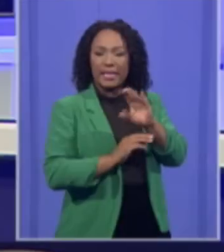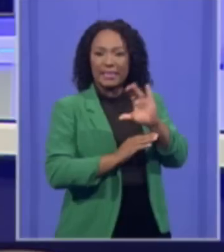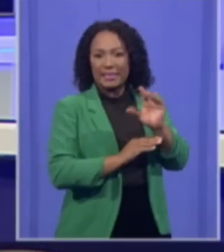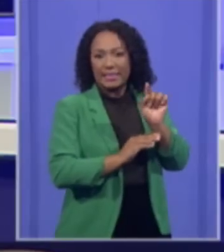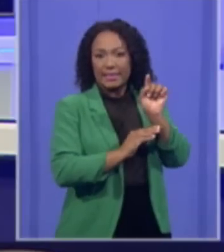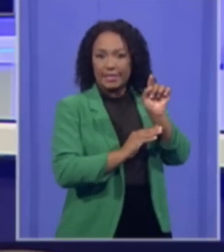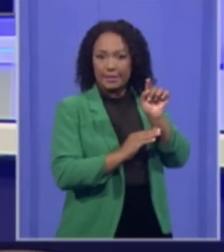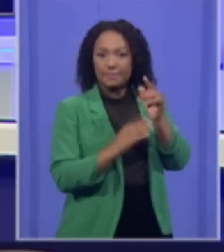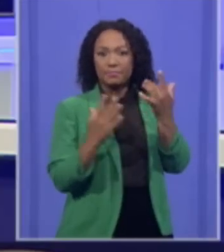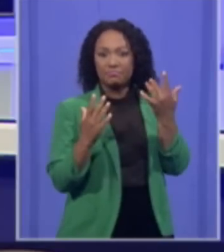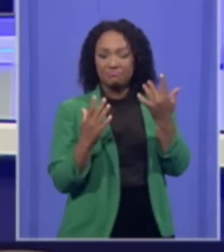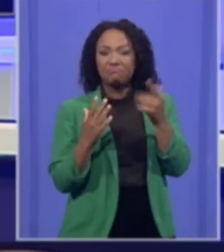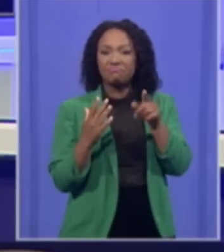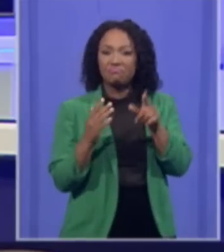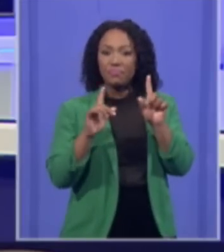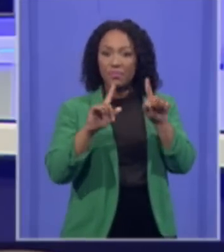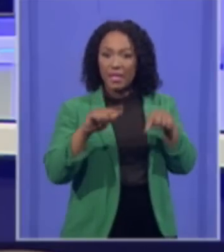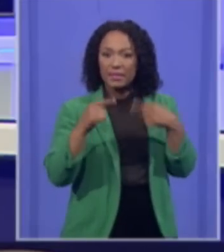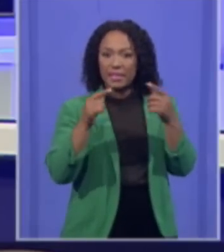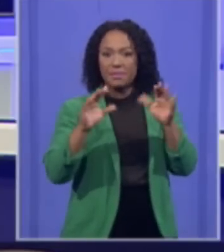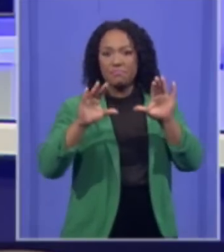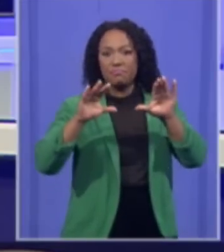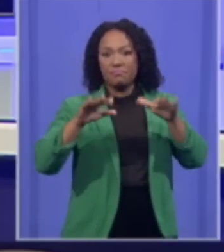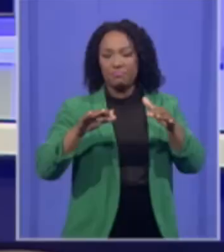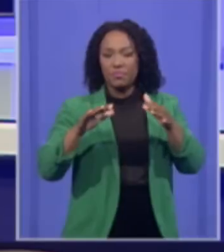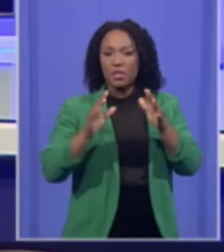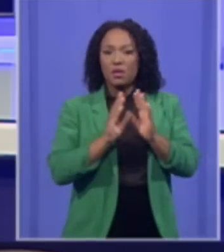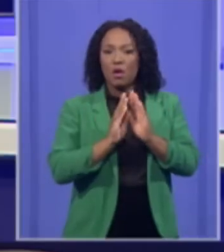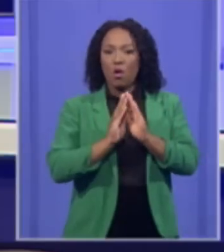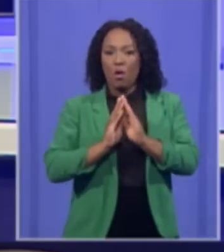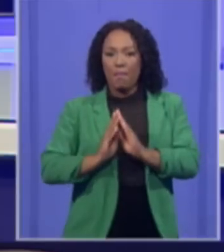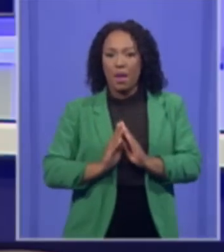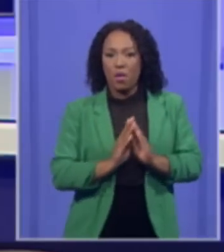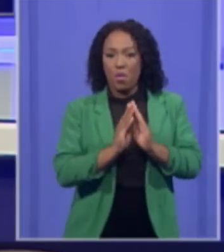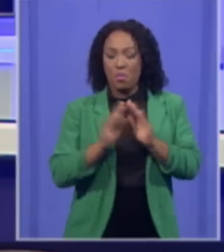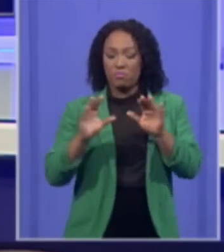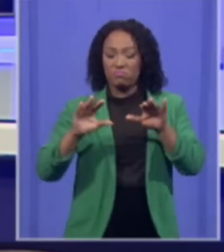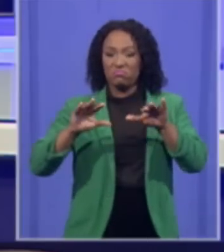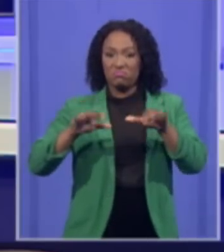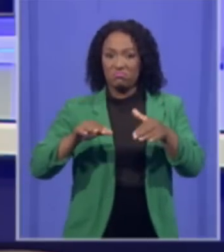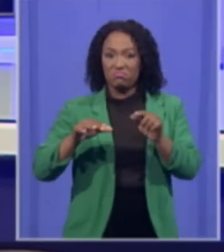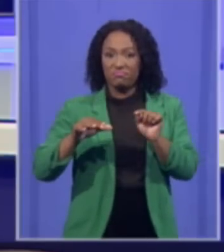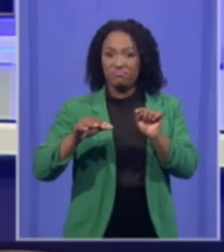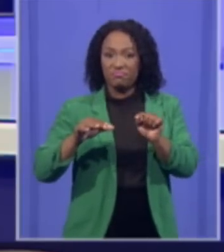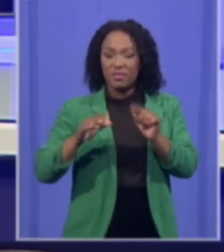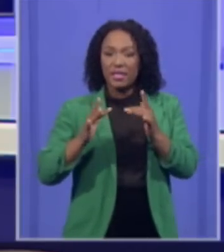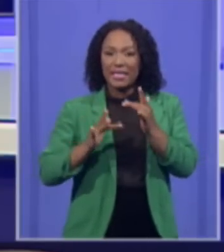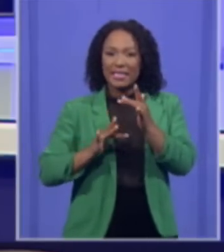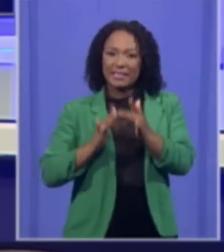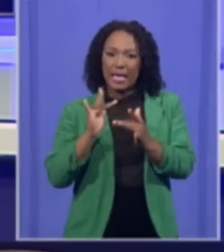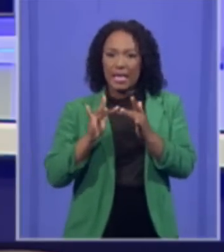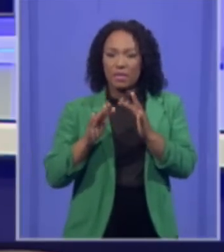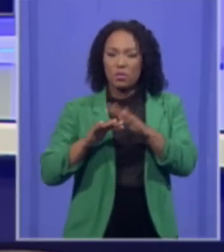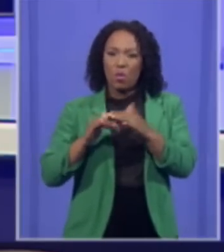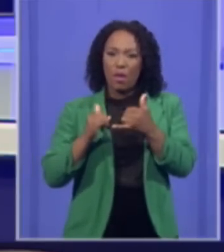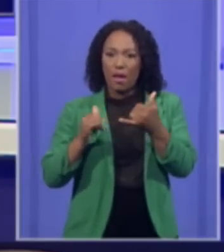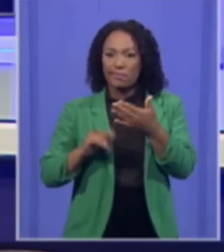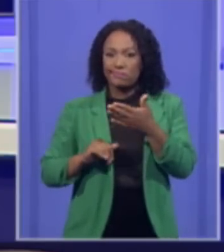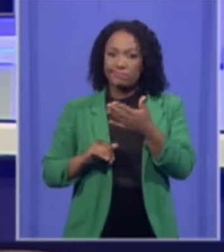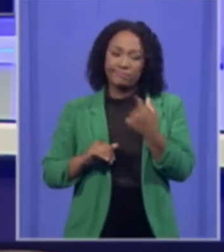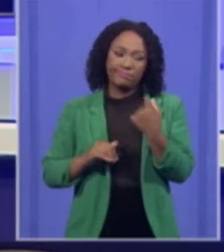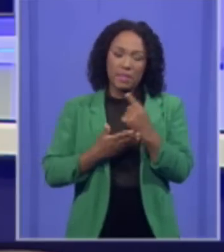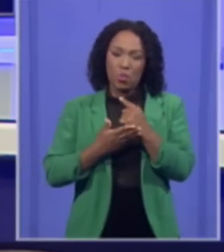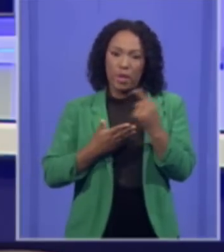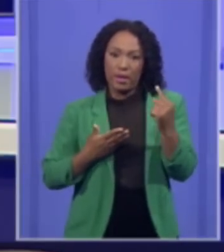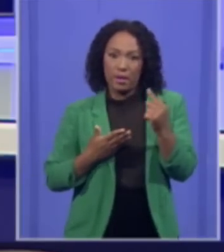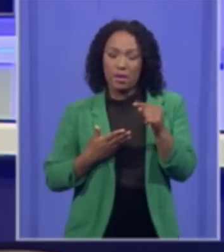Sehlopha sa bomaditsela se tsebišitšwe kopanong yeo e bego e swerwe ka mokgwa wa inthanete pejana mo bekeng.